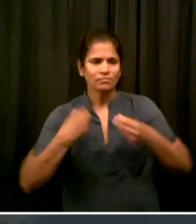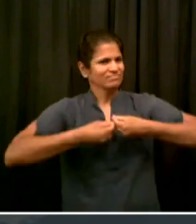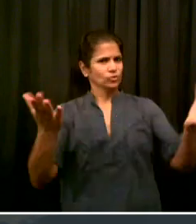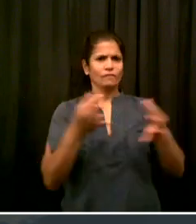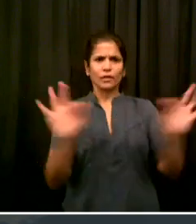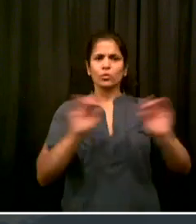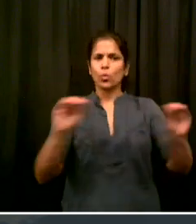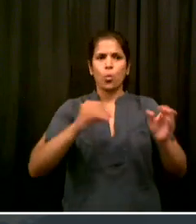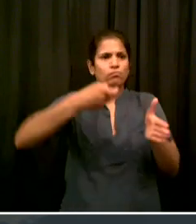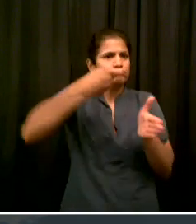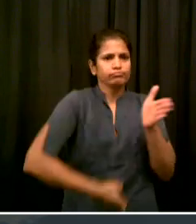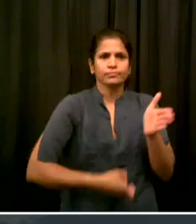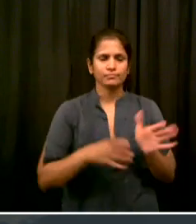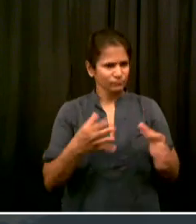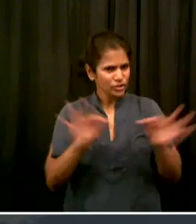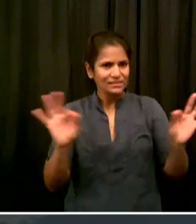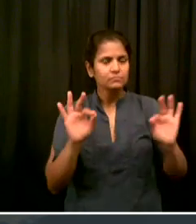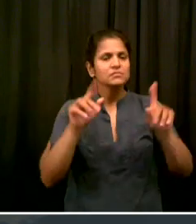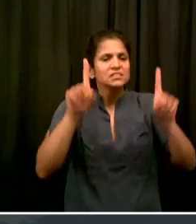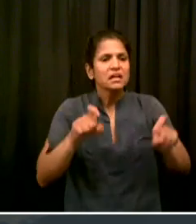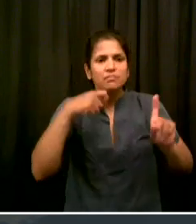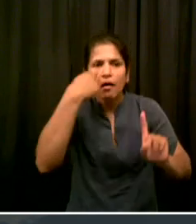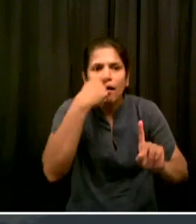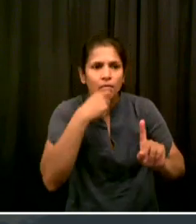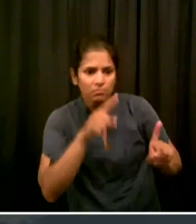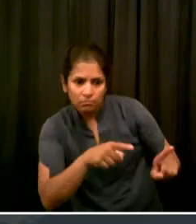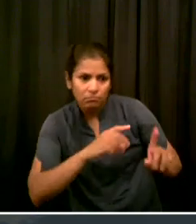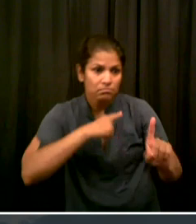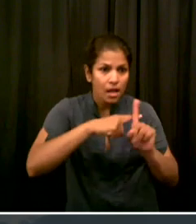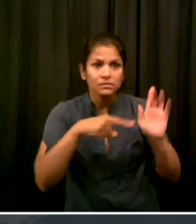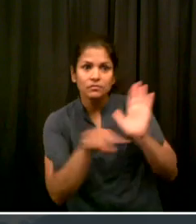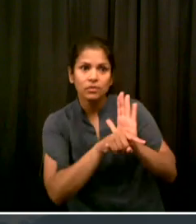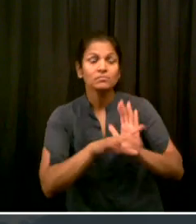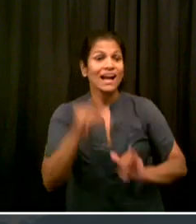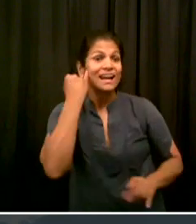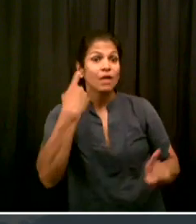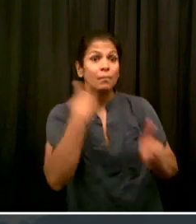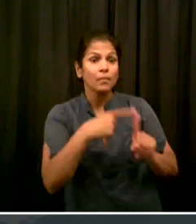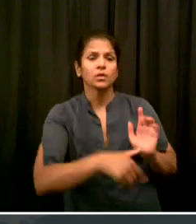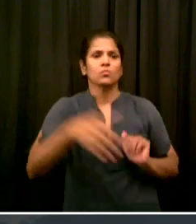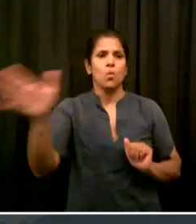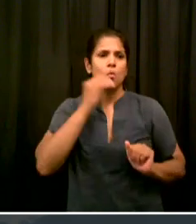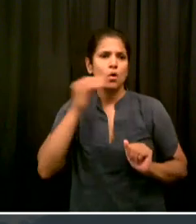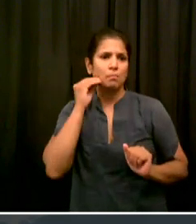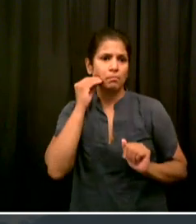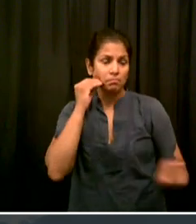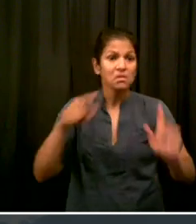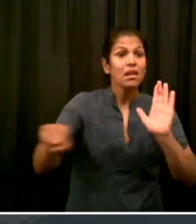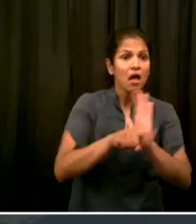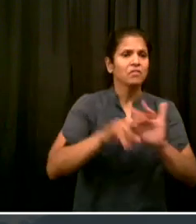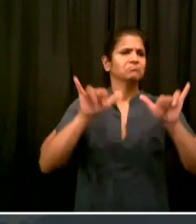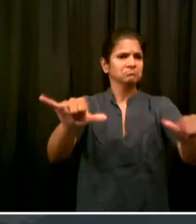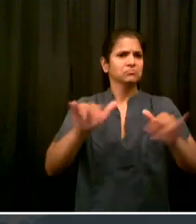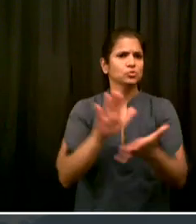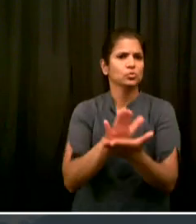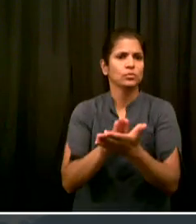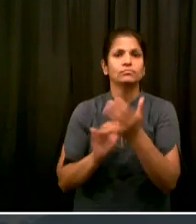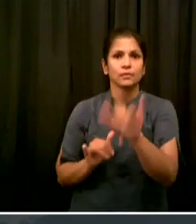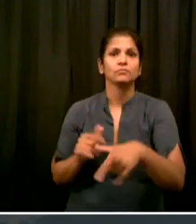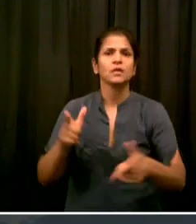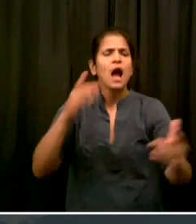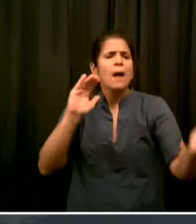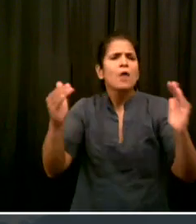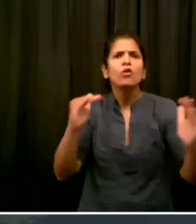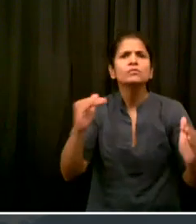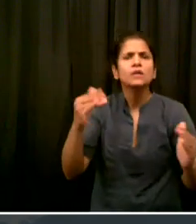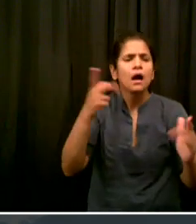fully developed contact tracing system for our schools, already in place and ready to go. A